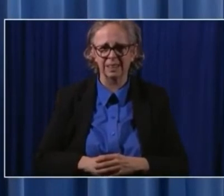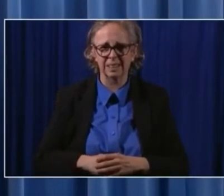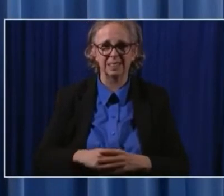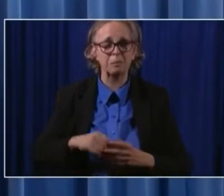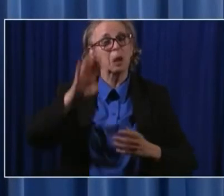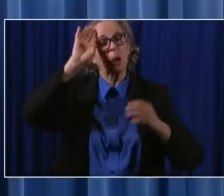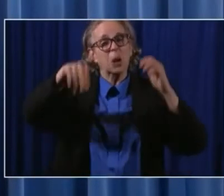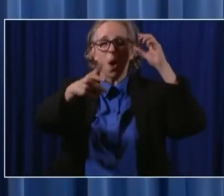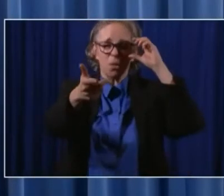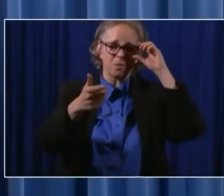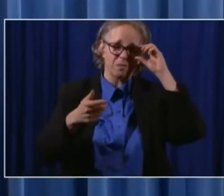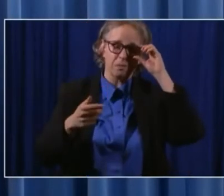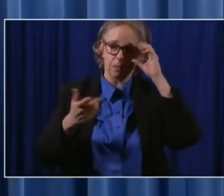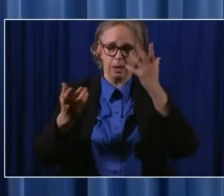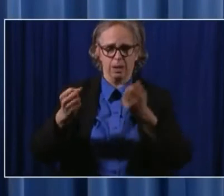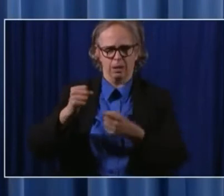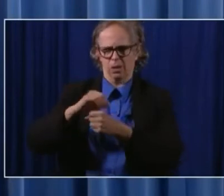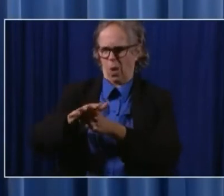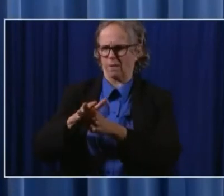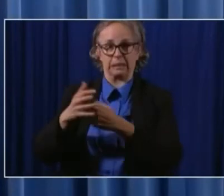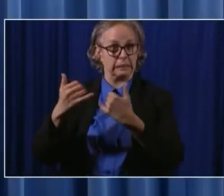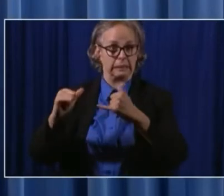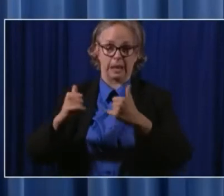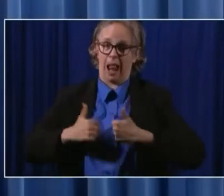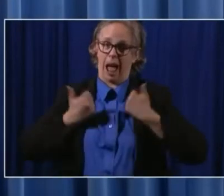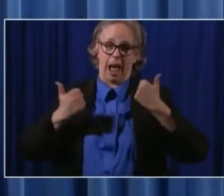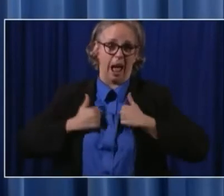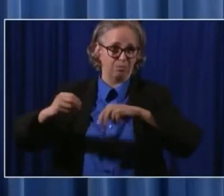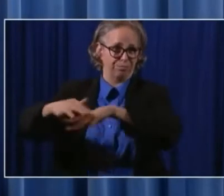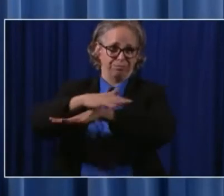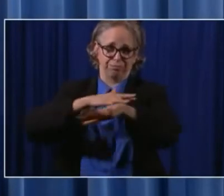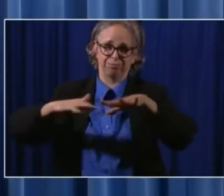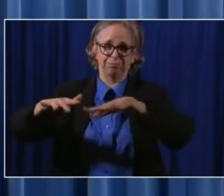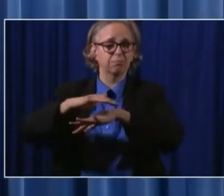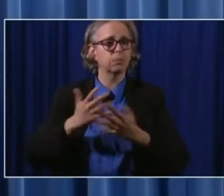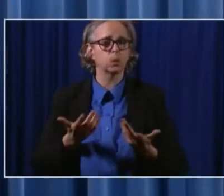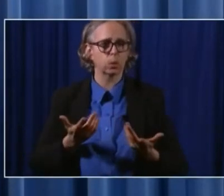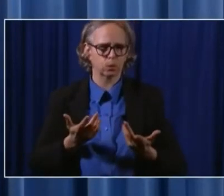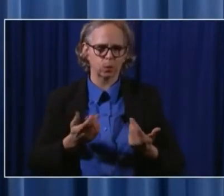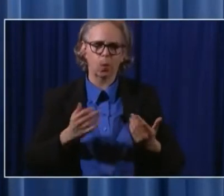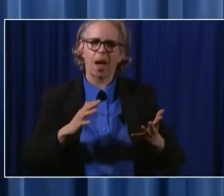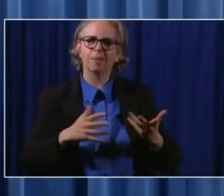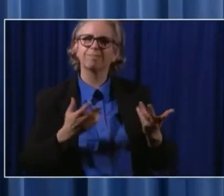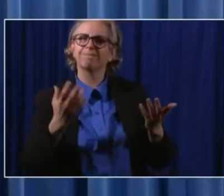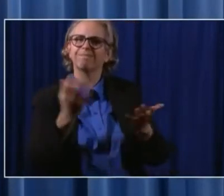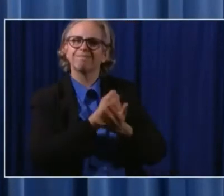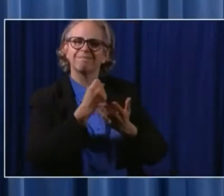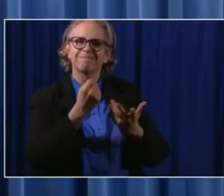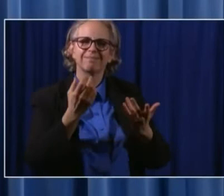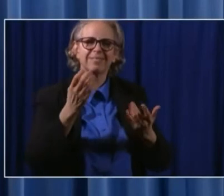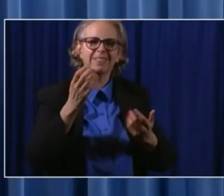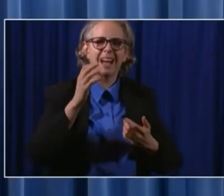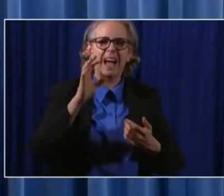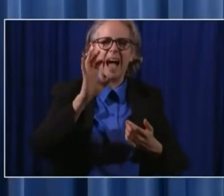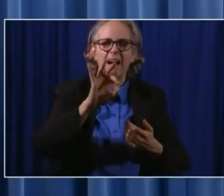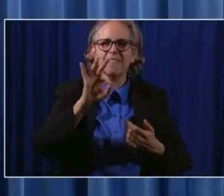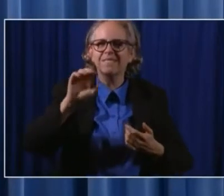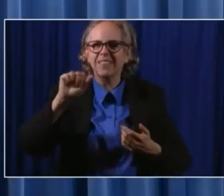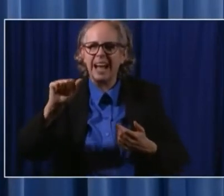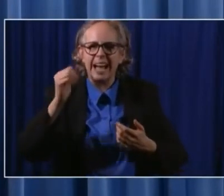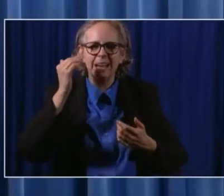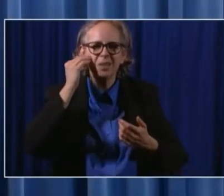coronavirus, our goal was still to try to provide an outlet for young people who are in 4-H, FFA, who participate in